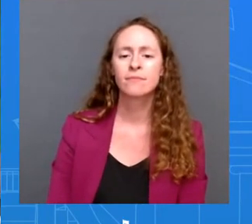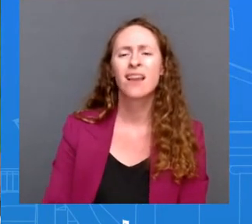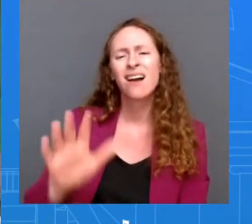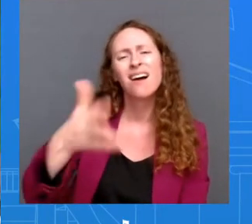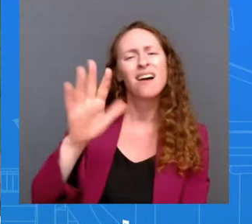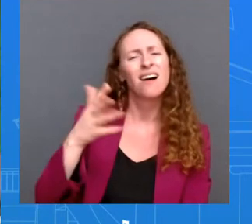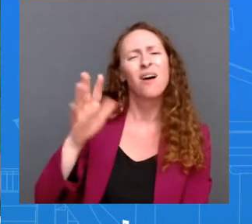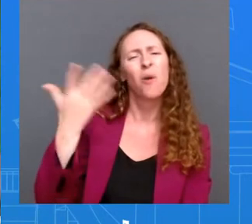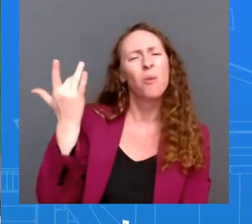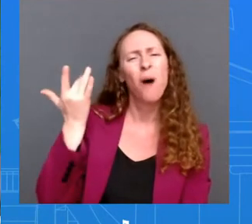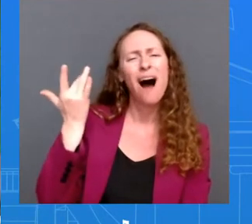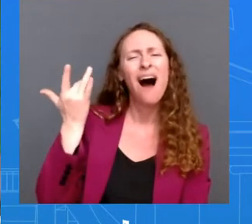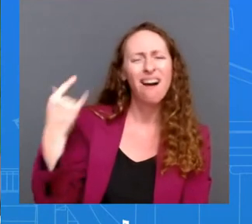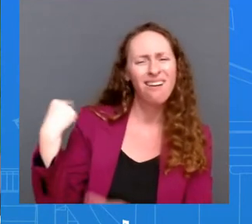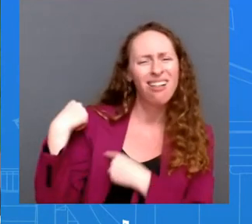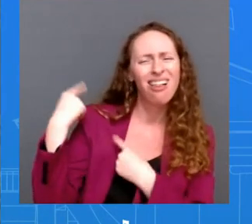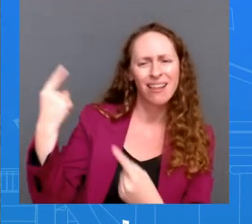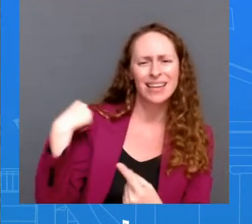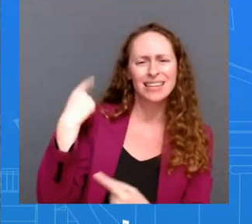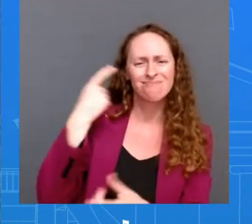he is on China?